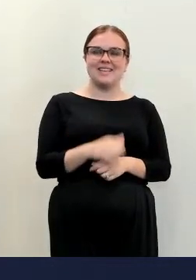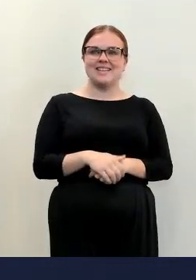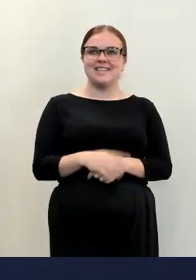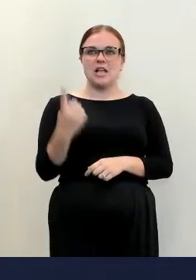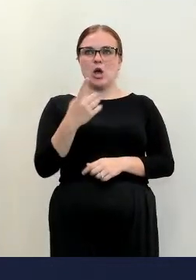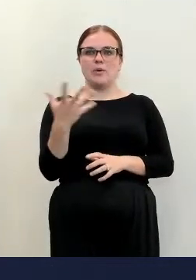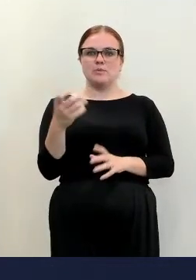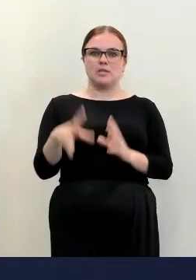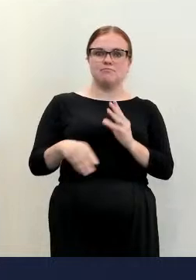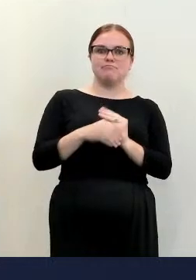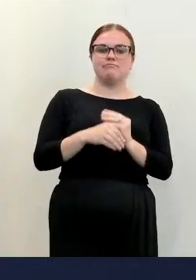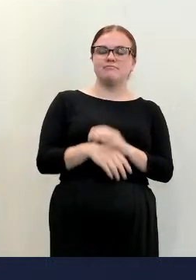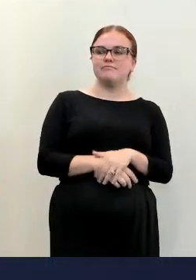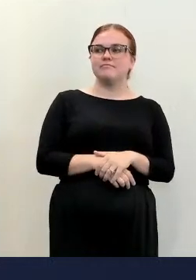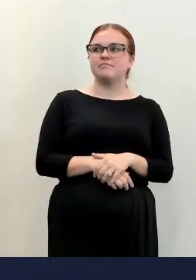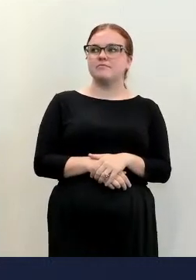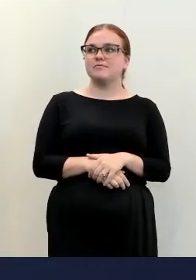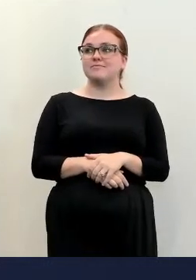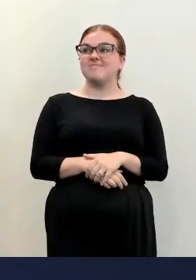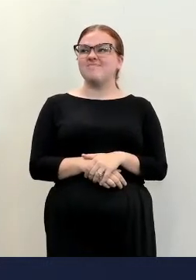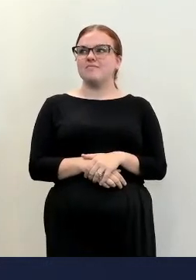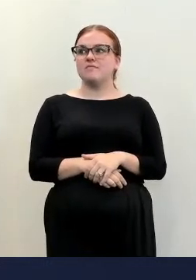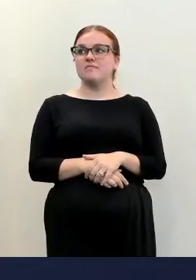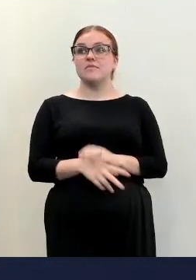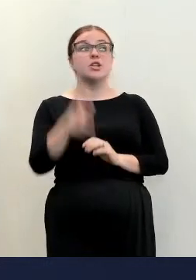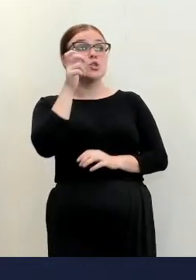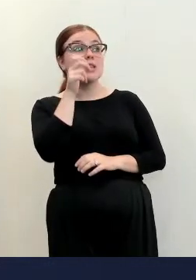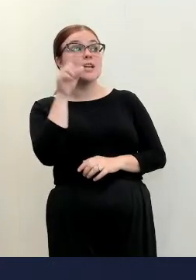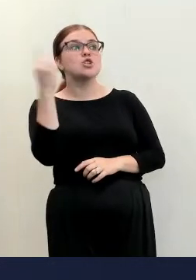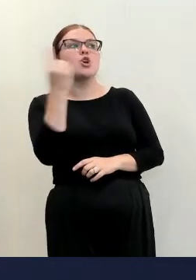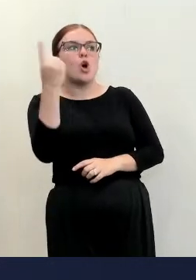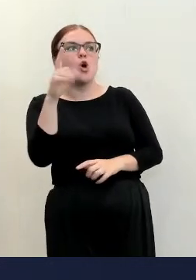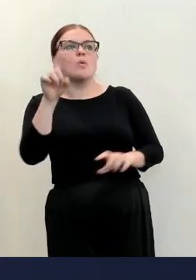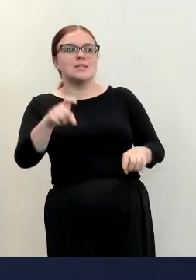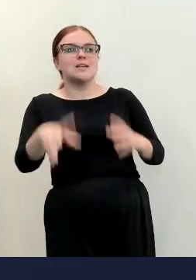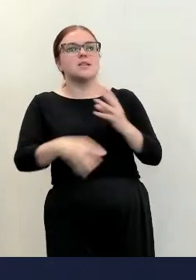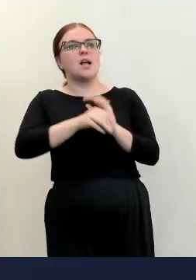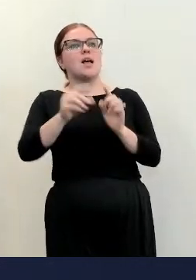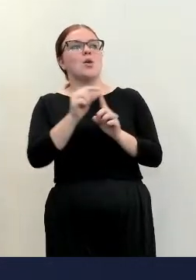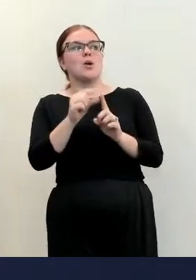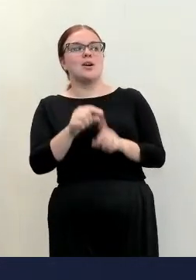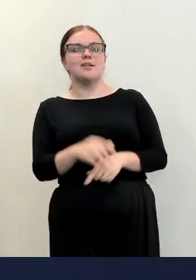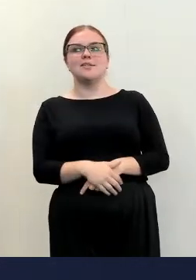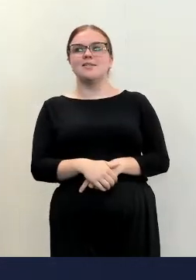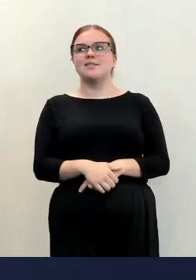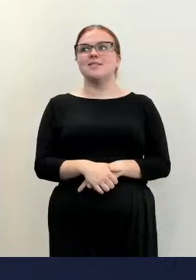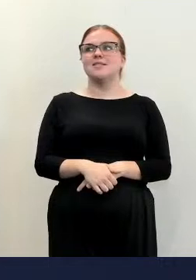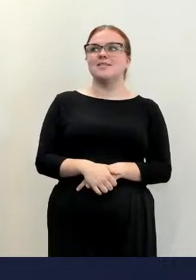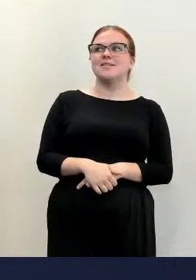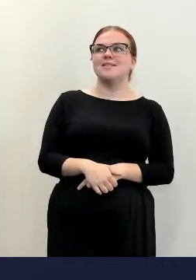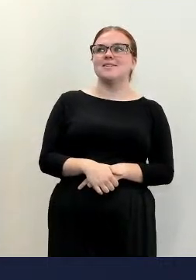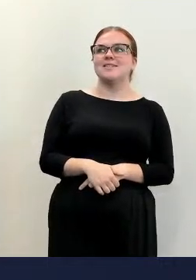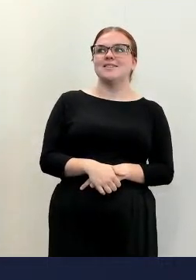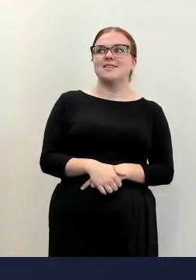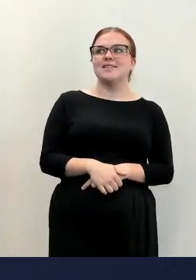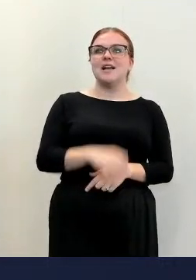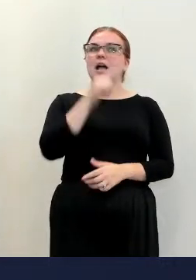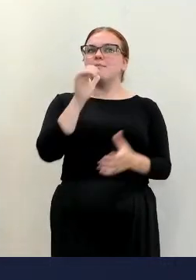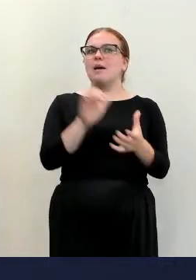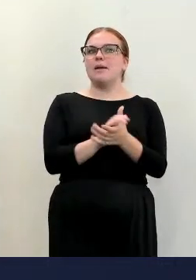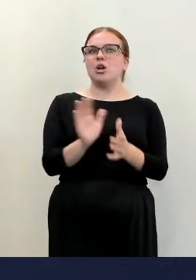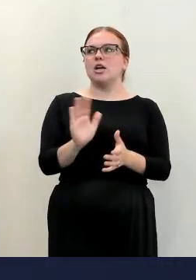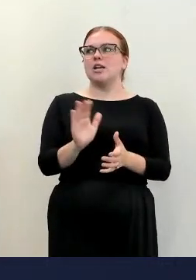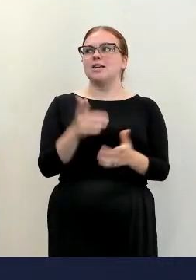get a word in. So, as Doc, a county, did you hear her say that? She says she always has to get a word in. you're not married to me.